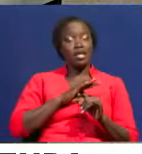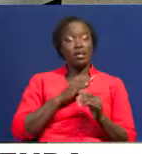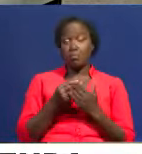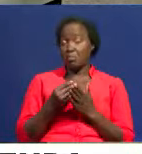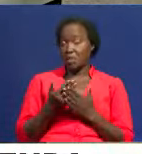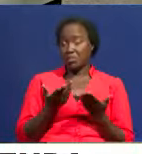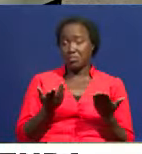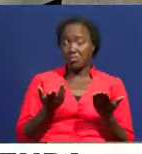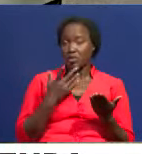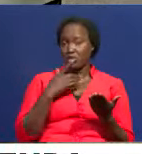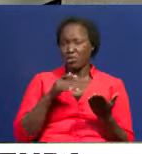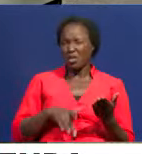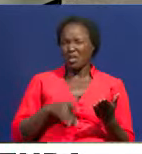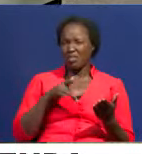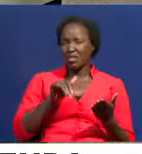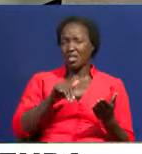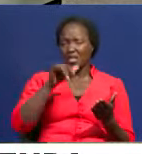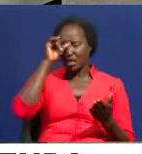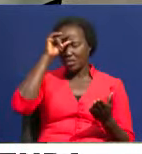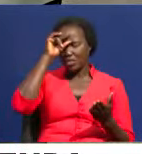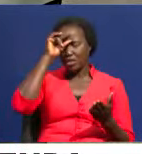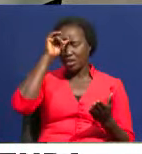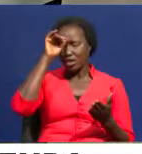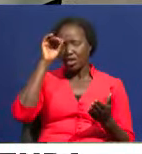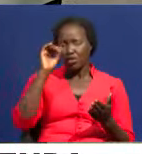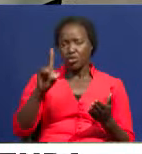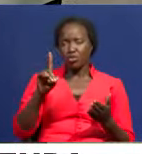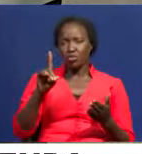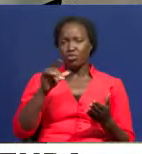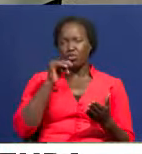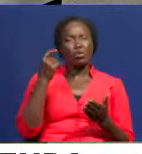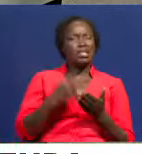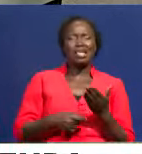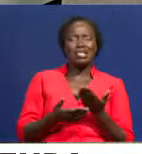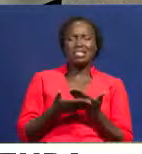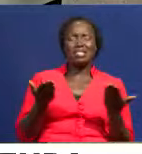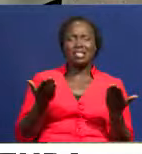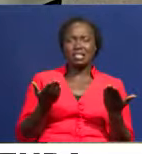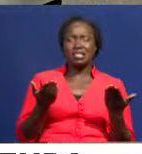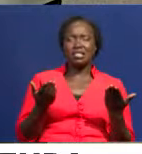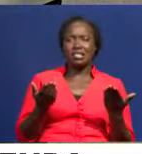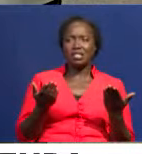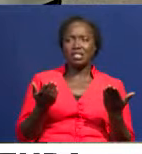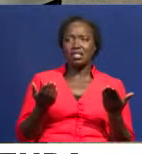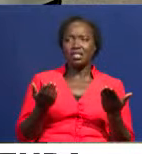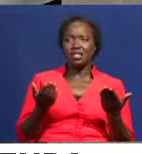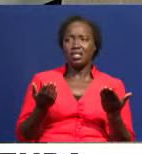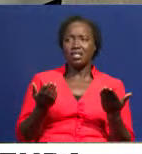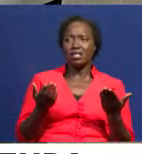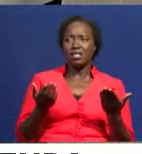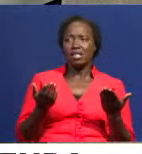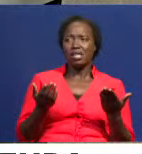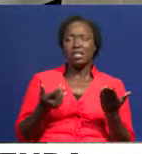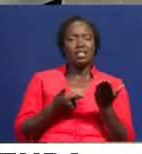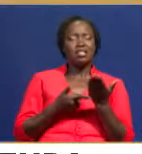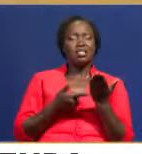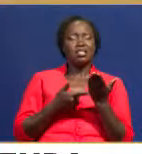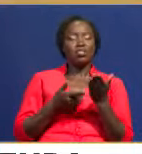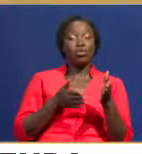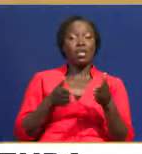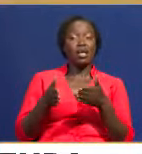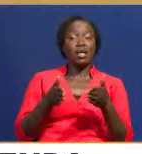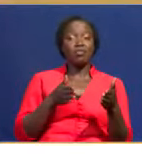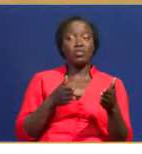them. So I feel the government should at least not tax these digital